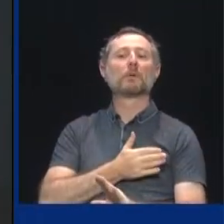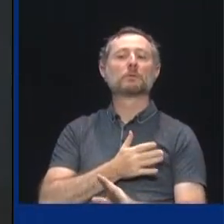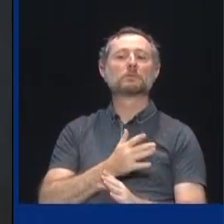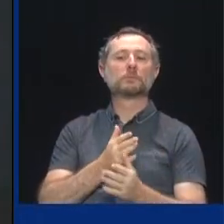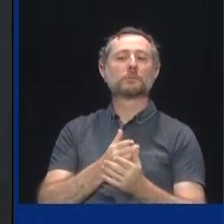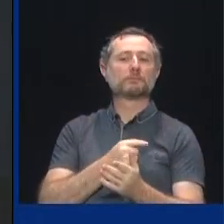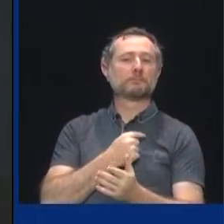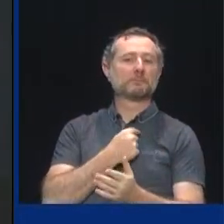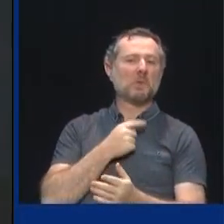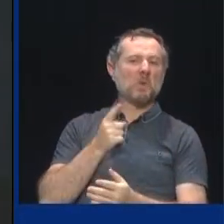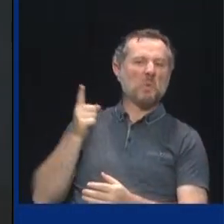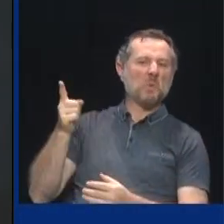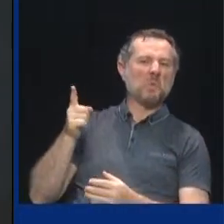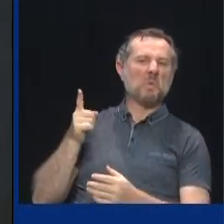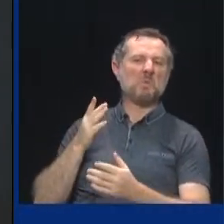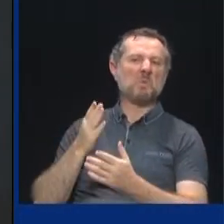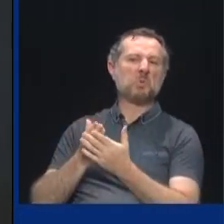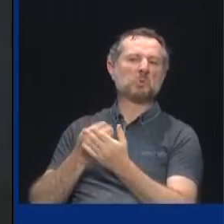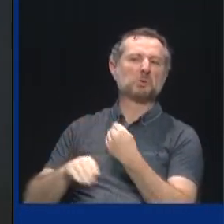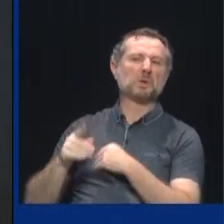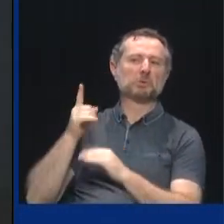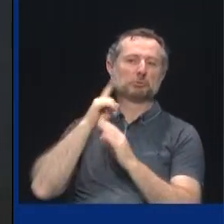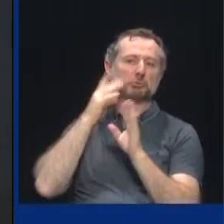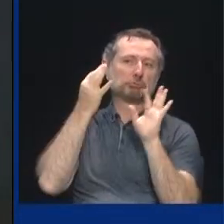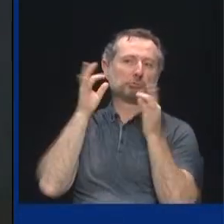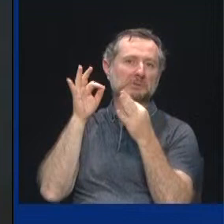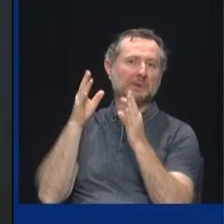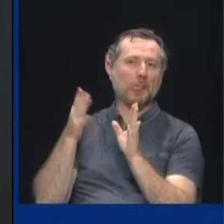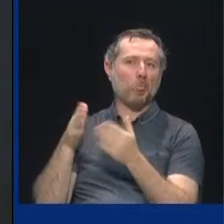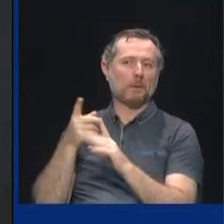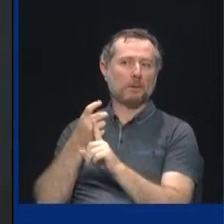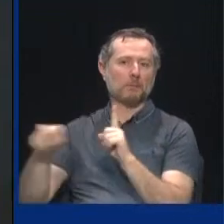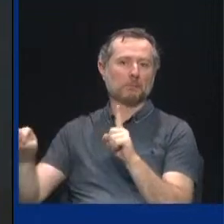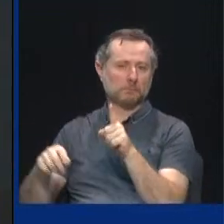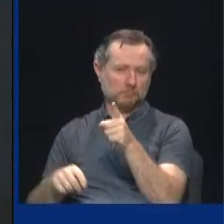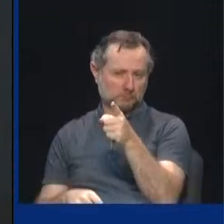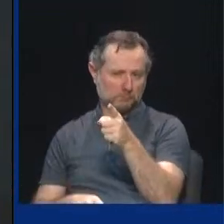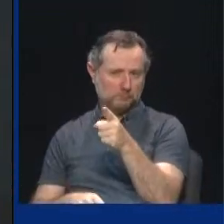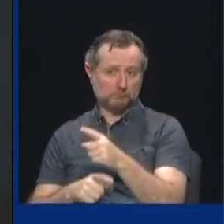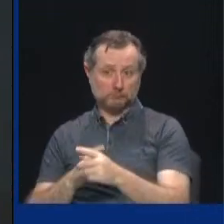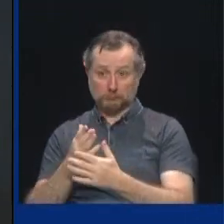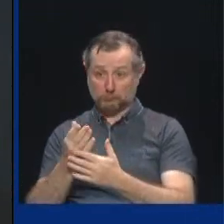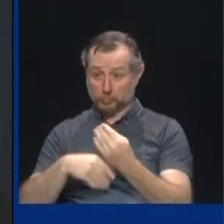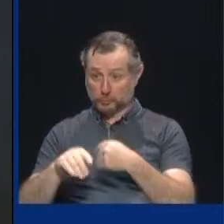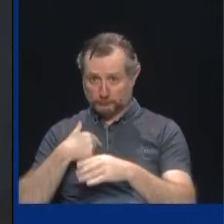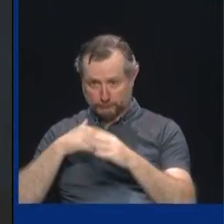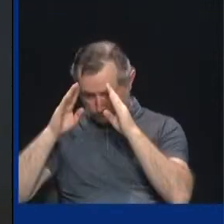budget done because he's going to be distracted. We got the budget done. We got the budget done on time.